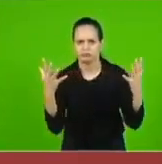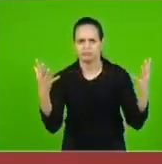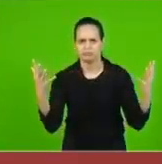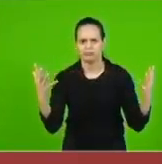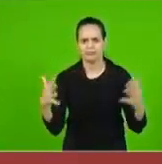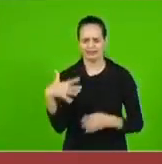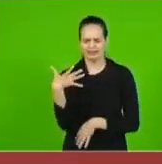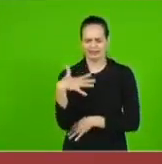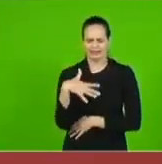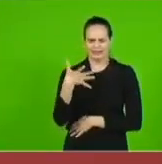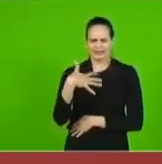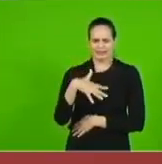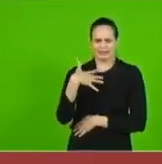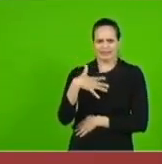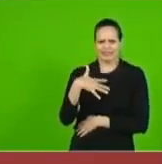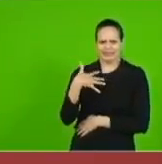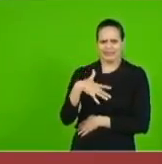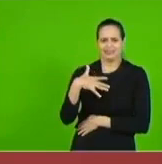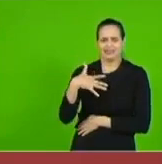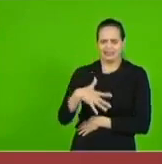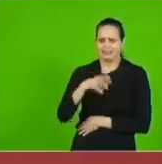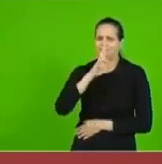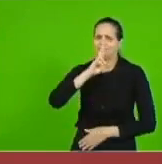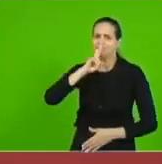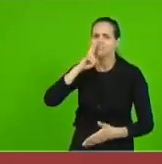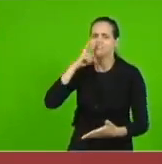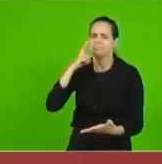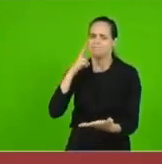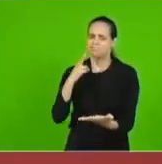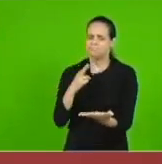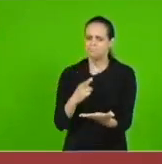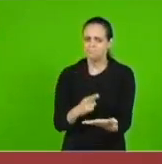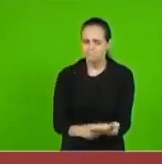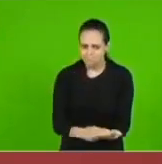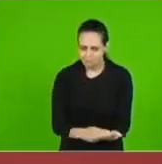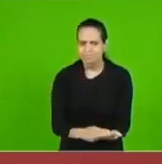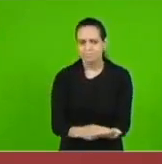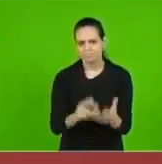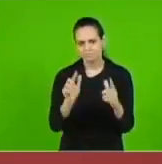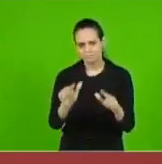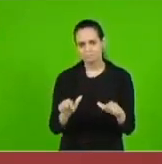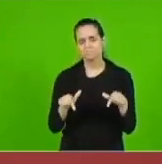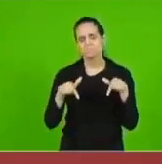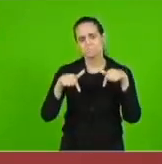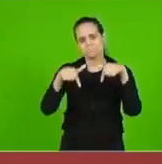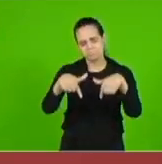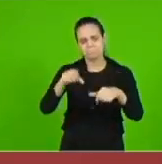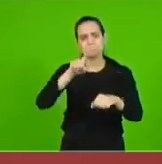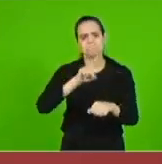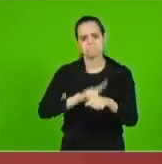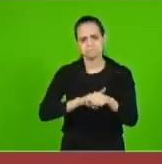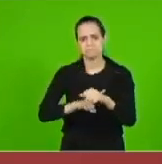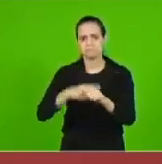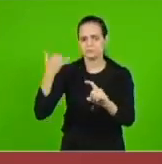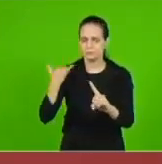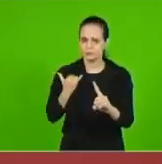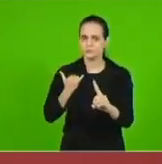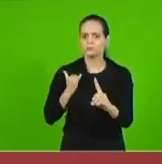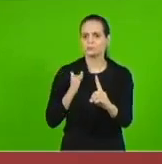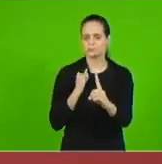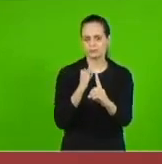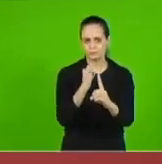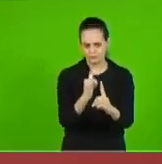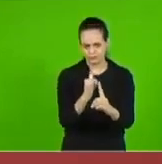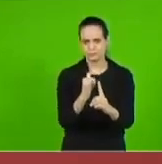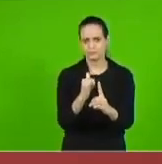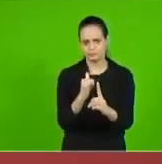is suffering the results of this situation that has been